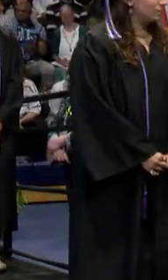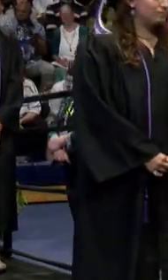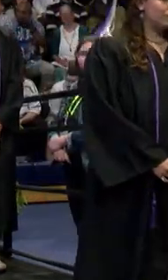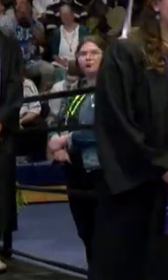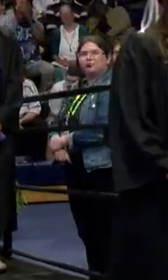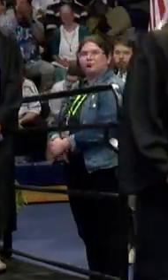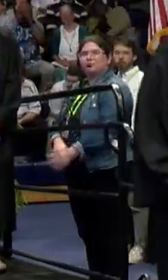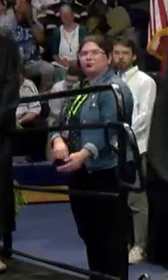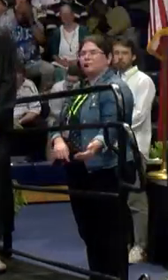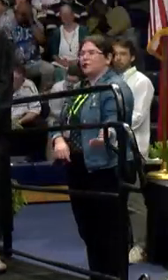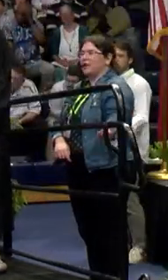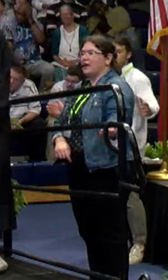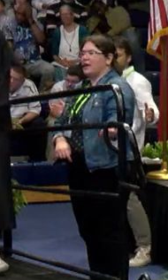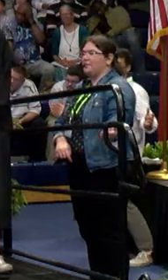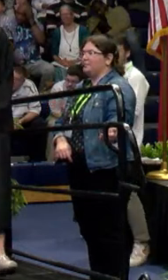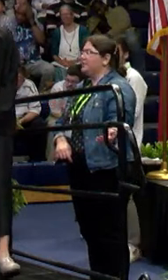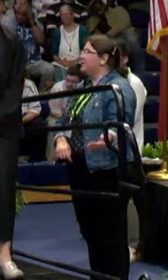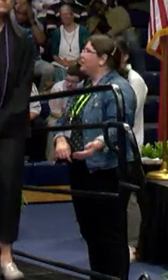Carly Hager.